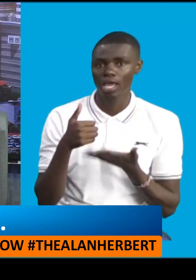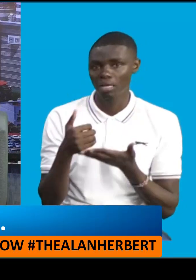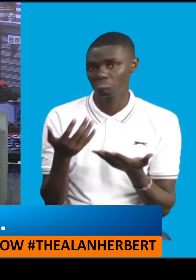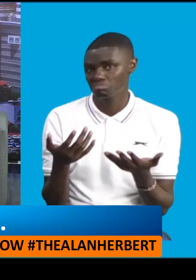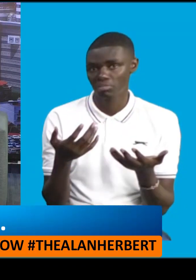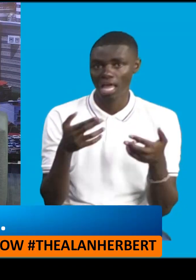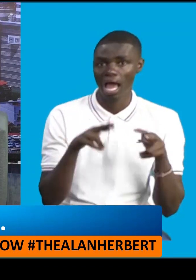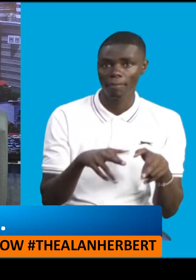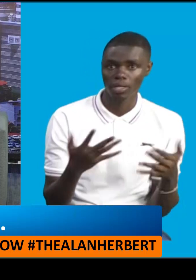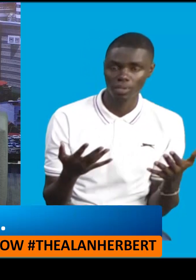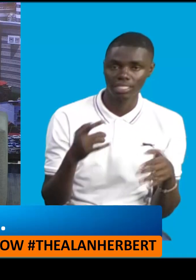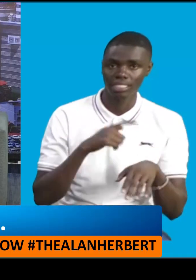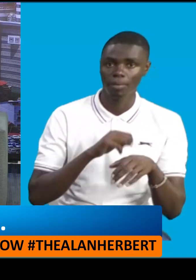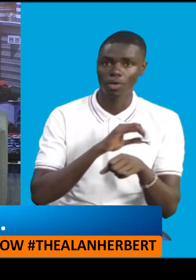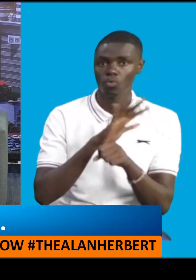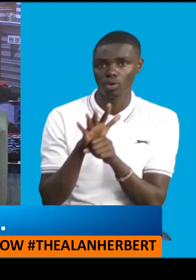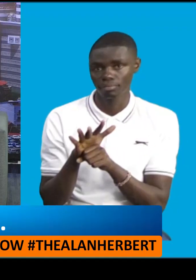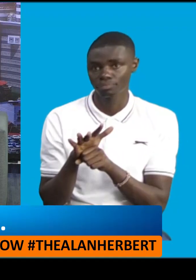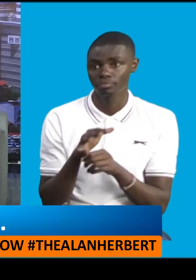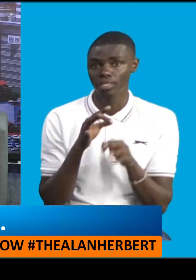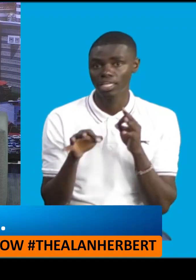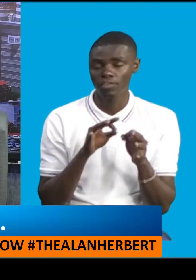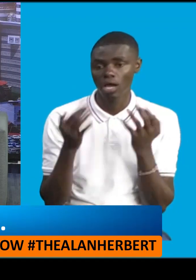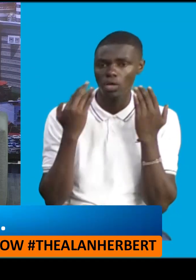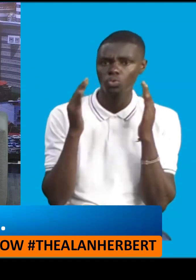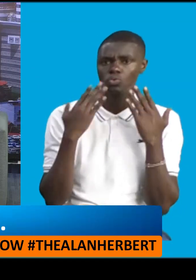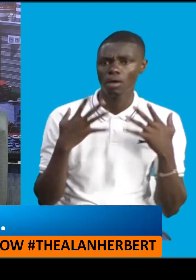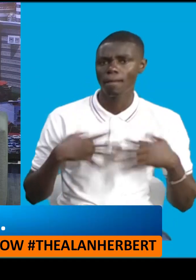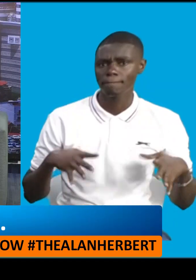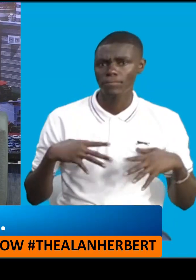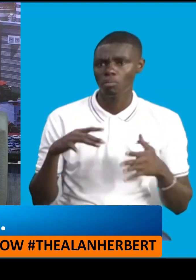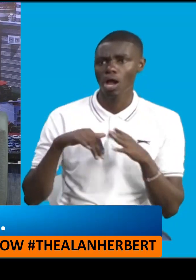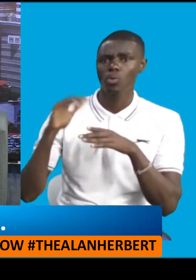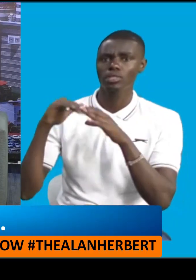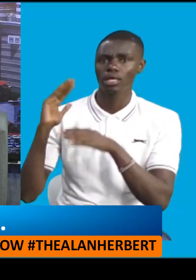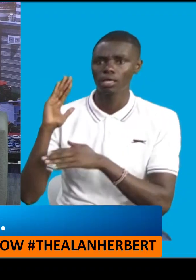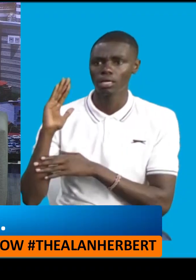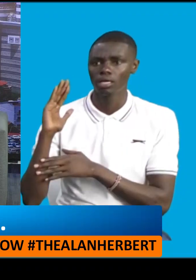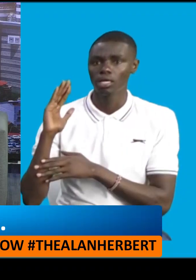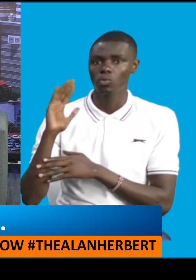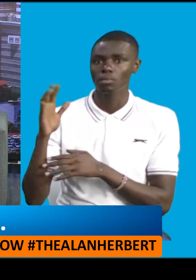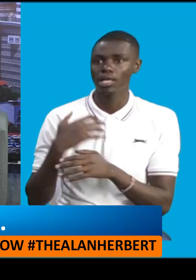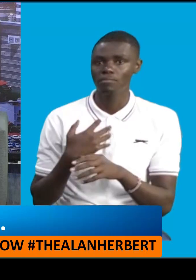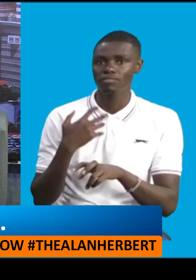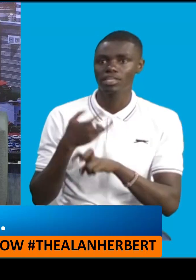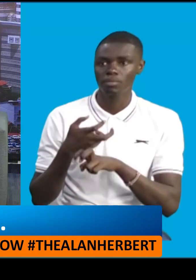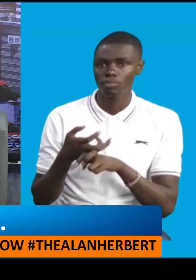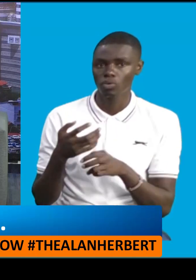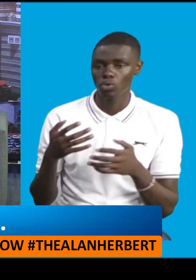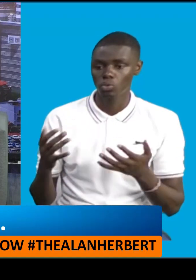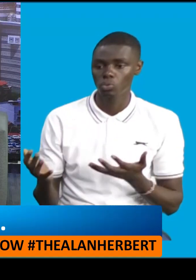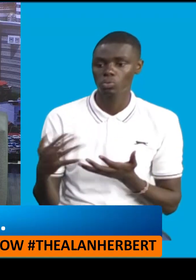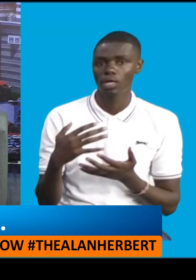intervention, like happened during COVID. If we didn't know people who are out there, it would have been very difficult